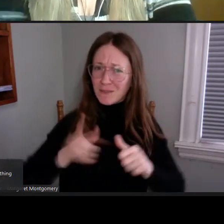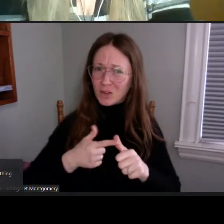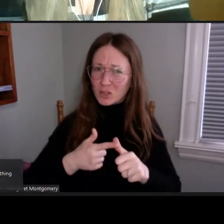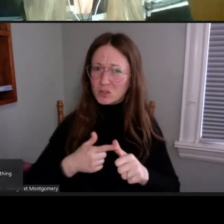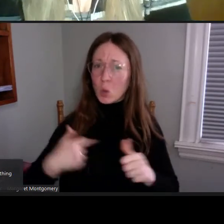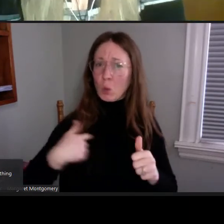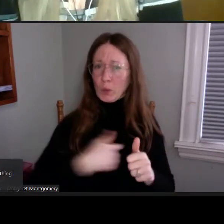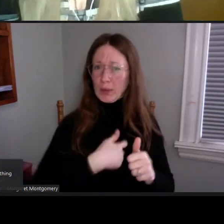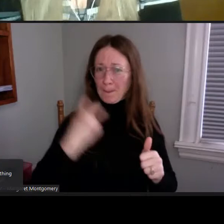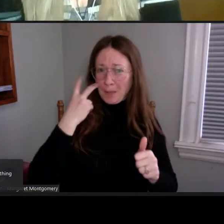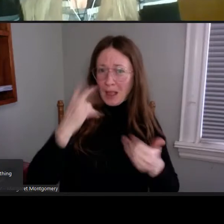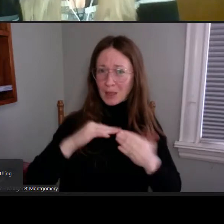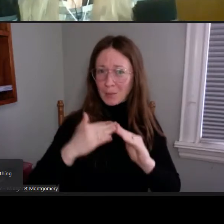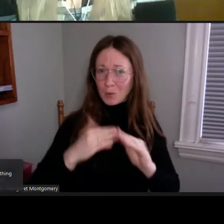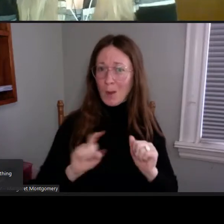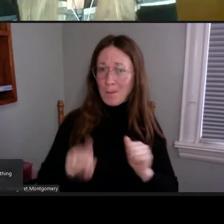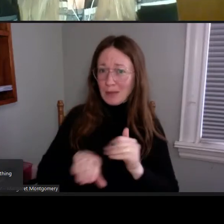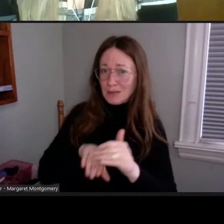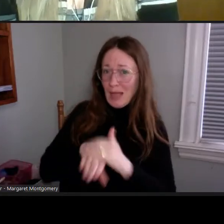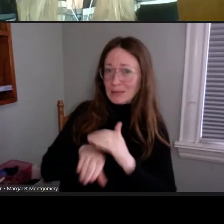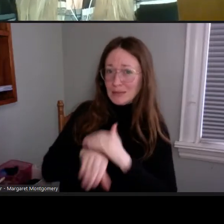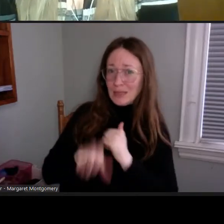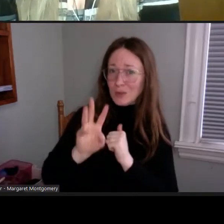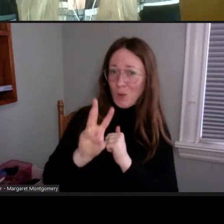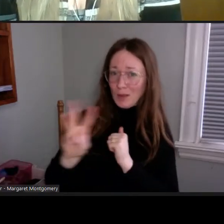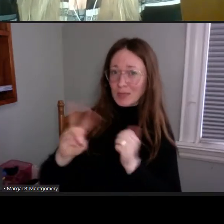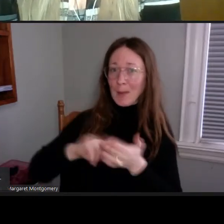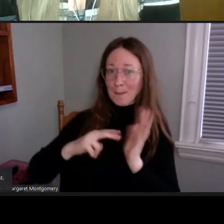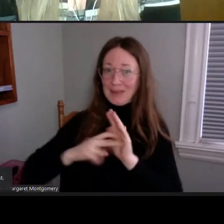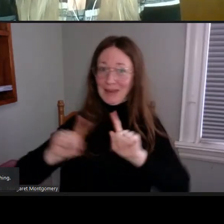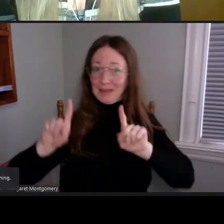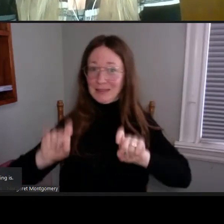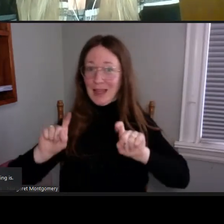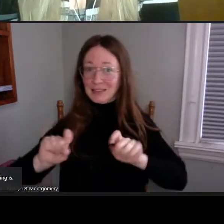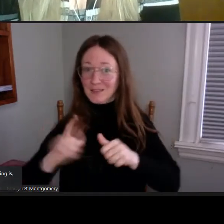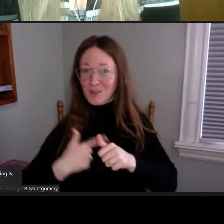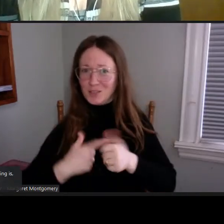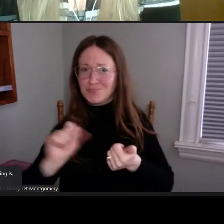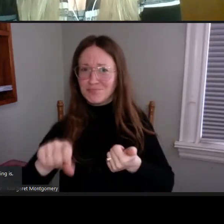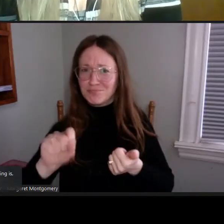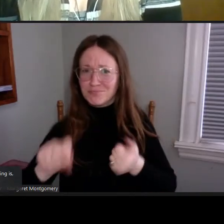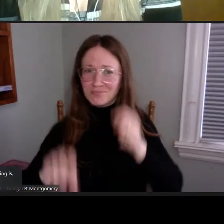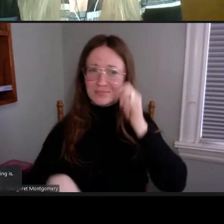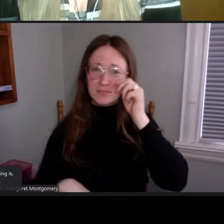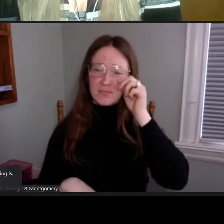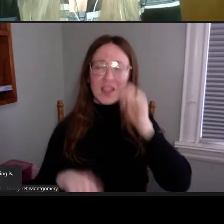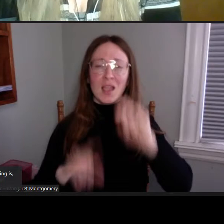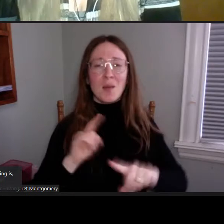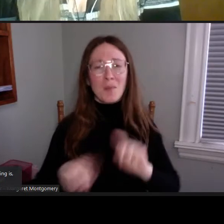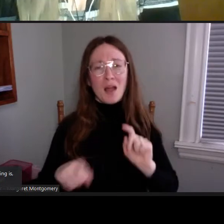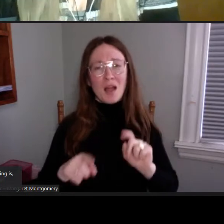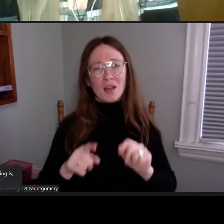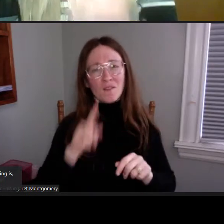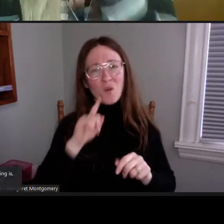So I guess the biggest thing and the hardest thing is try to check the ego at the door.